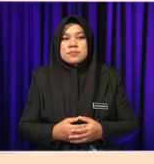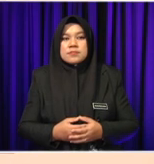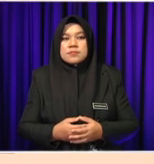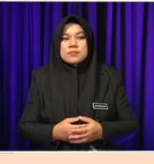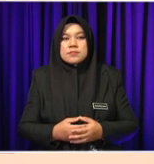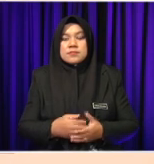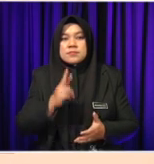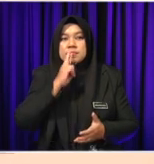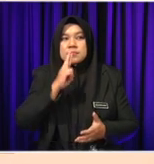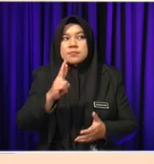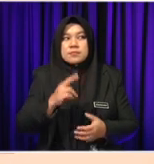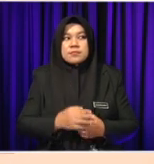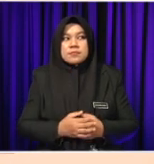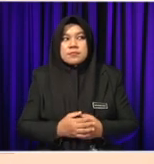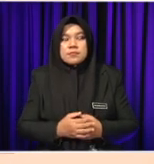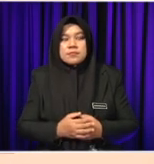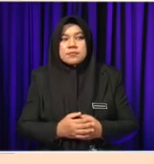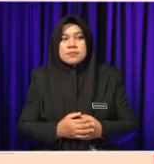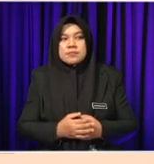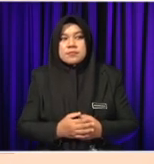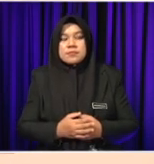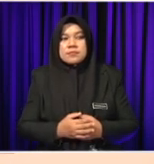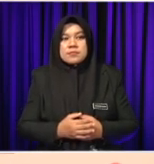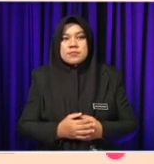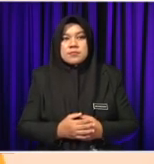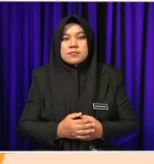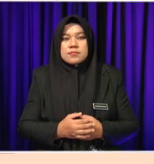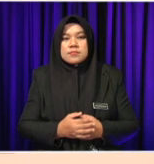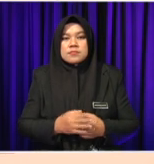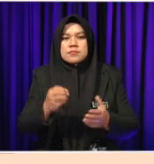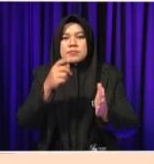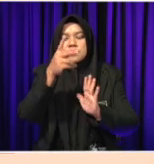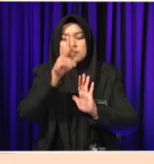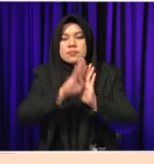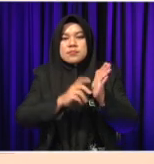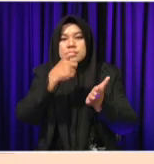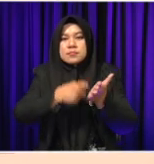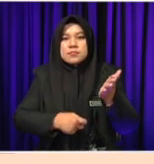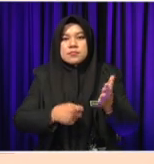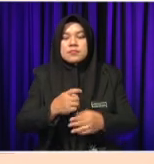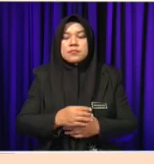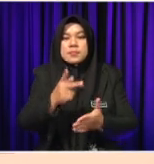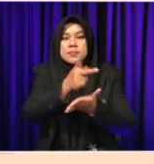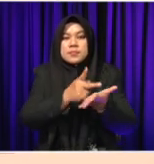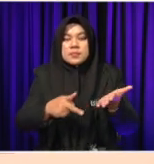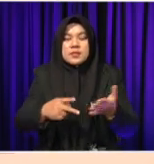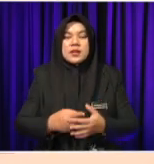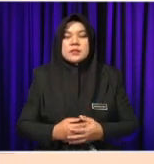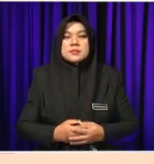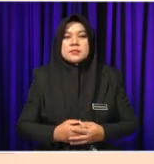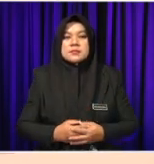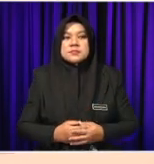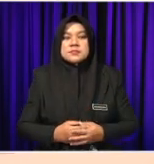are, what is it? Are a precious part. A precious part. Are a precious part. Mm-hmm. All right.